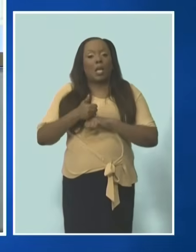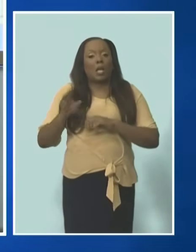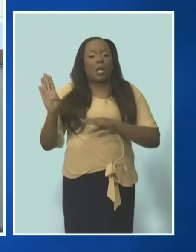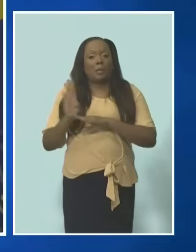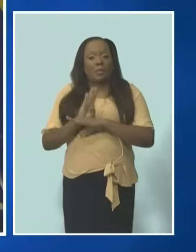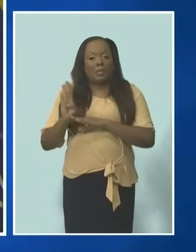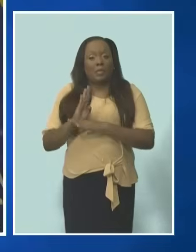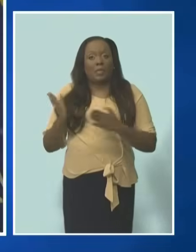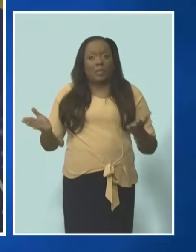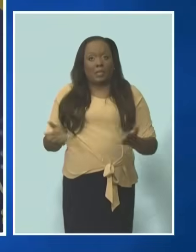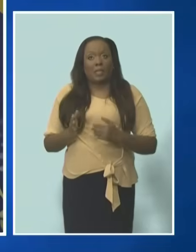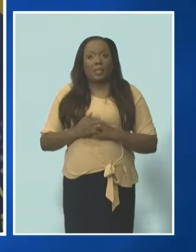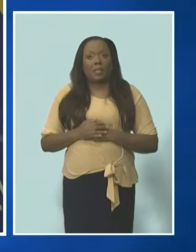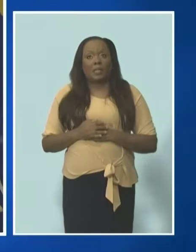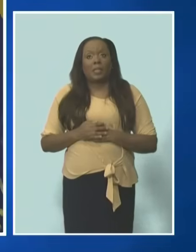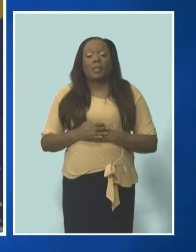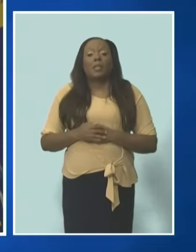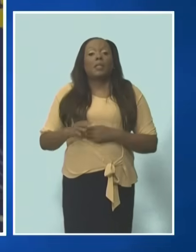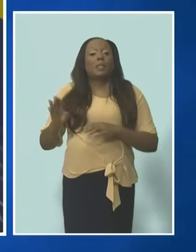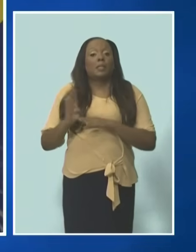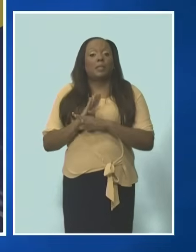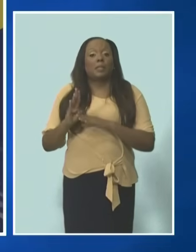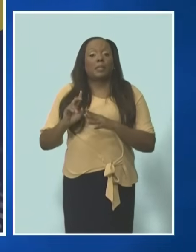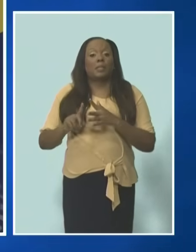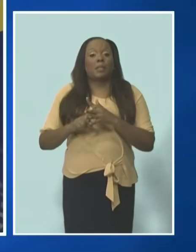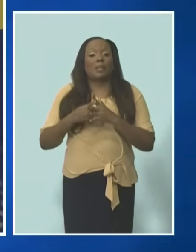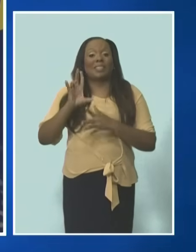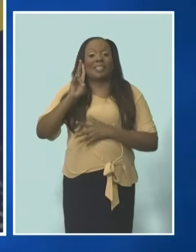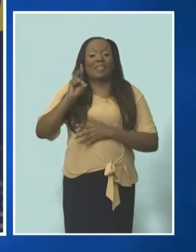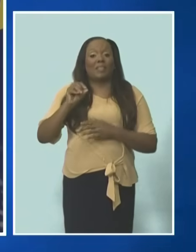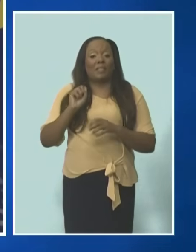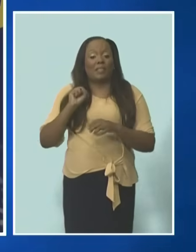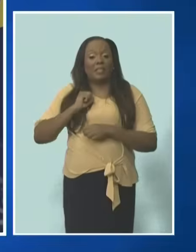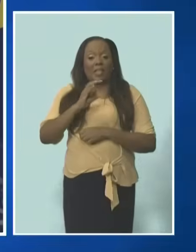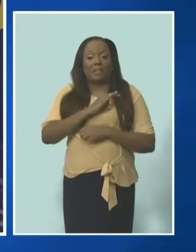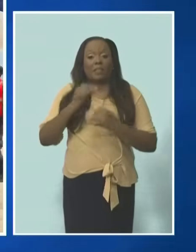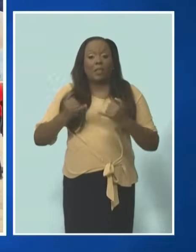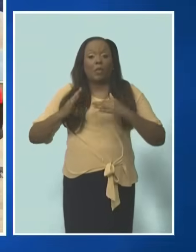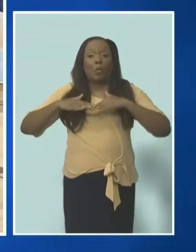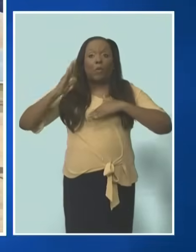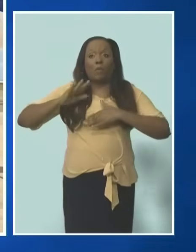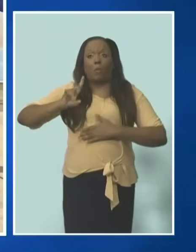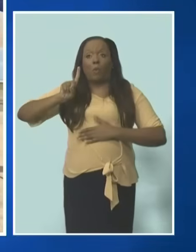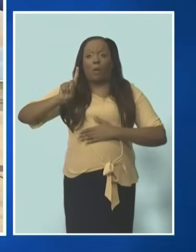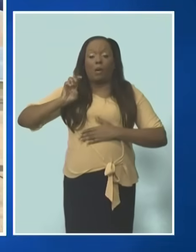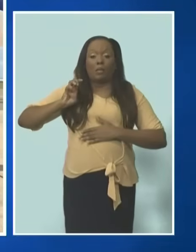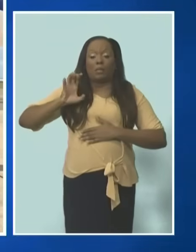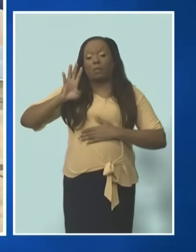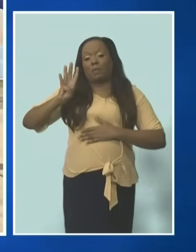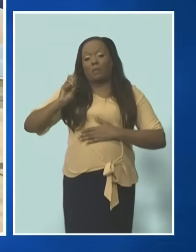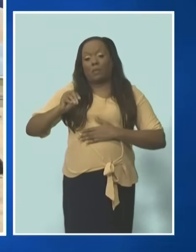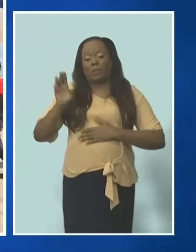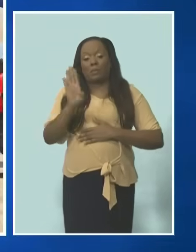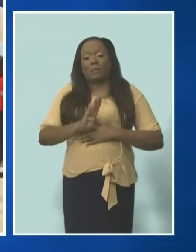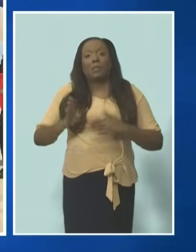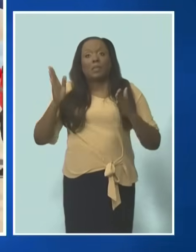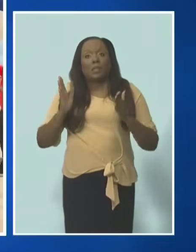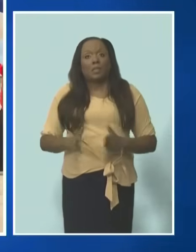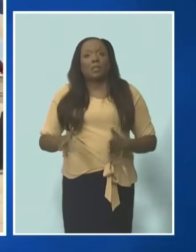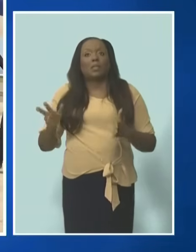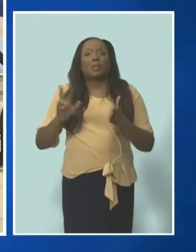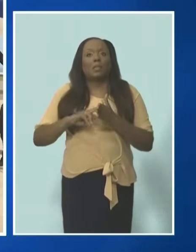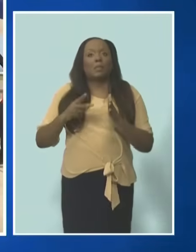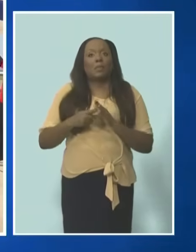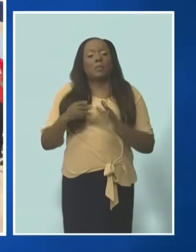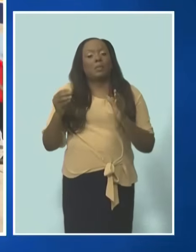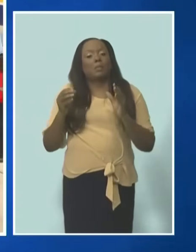What began with 70 employees has doubled to now employing over 140 Barbadians, creating meaningful careers